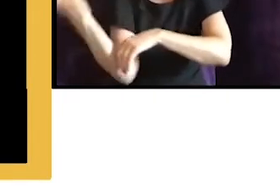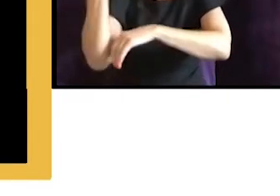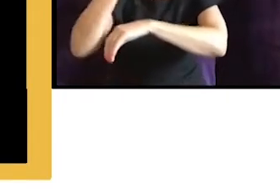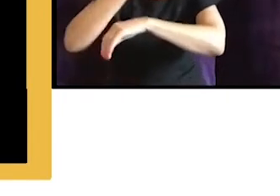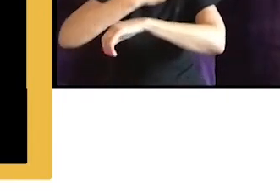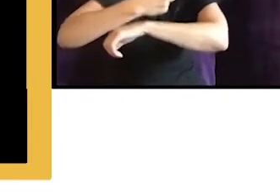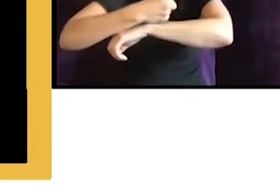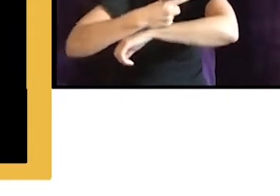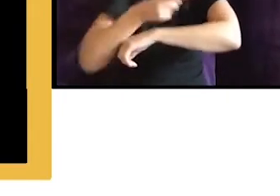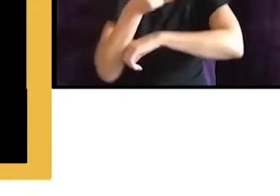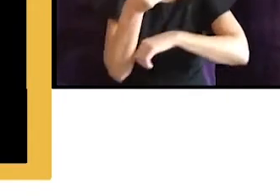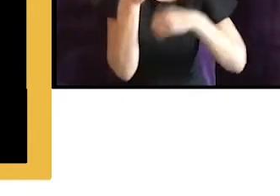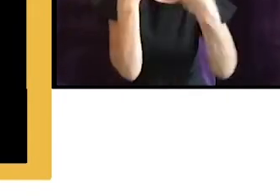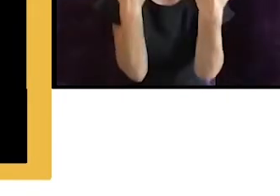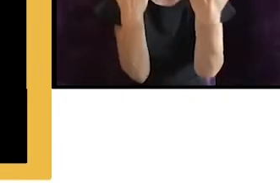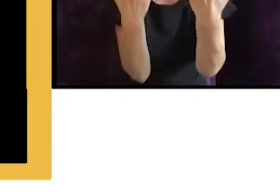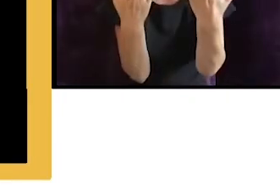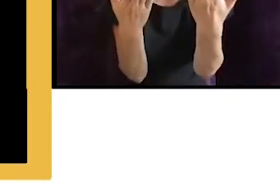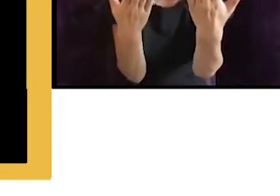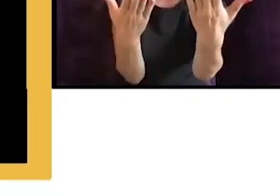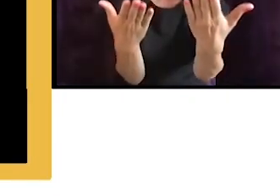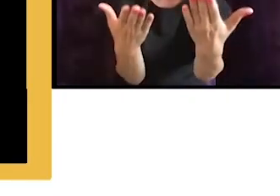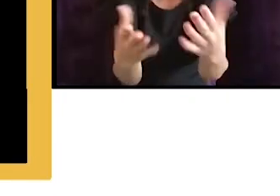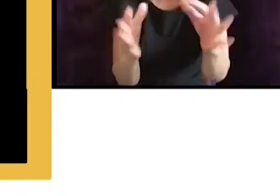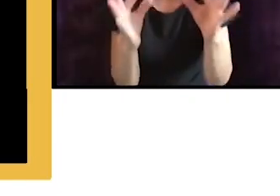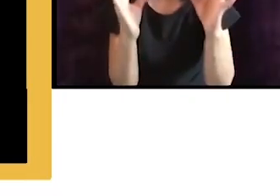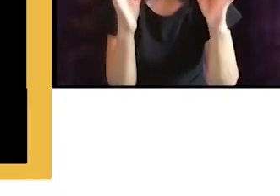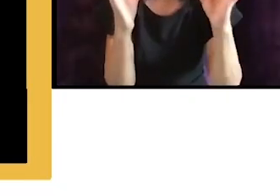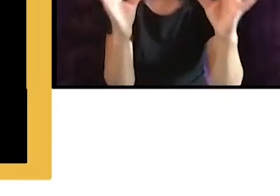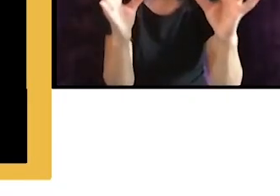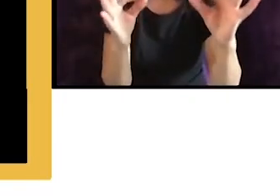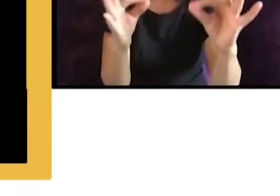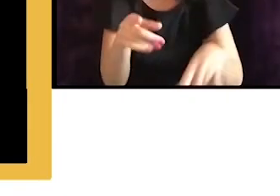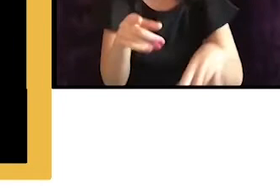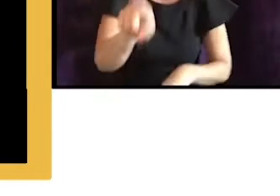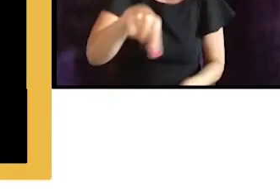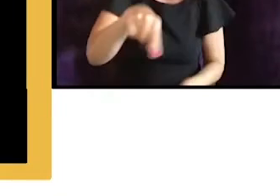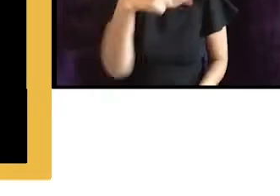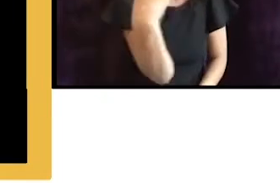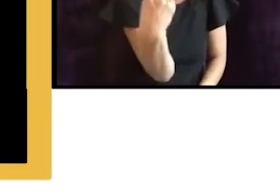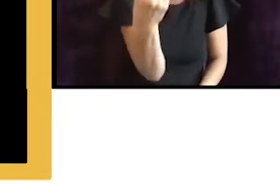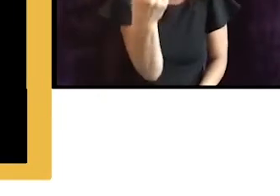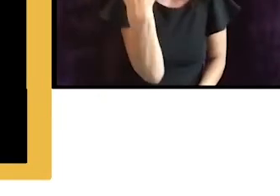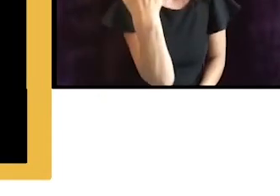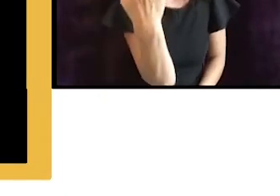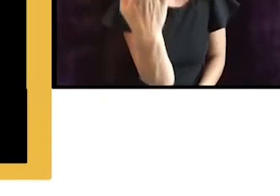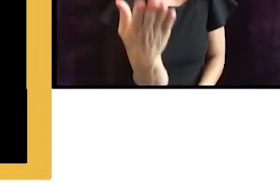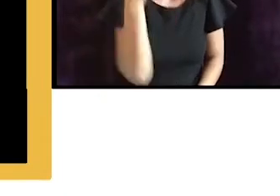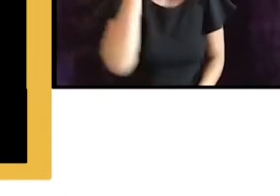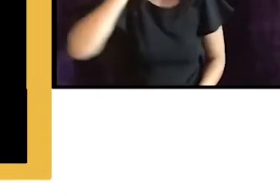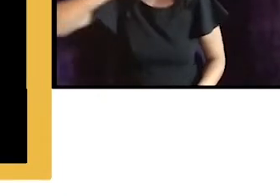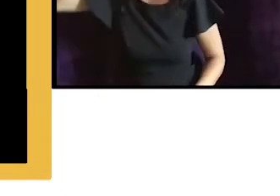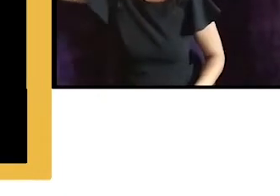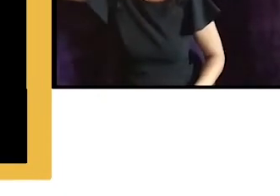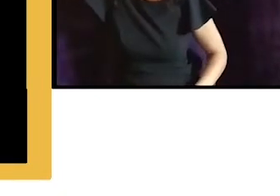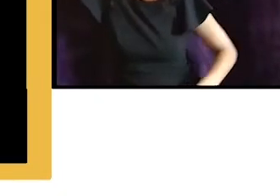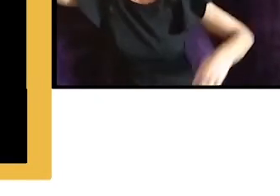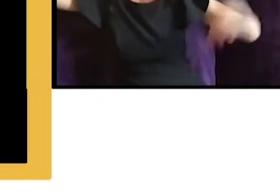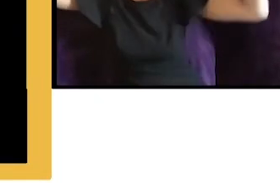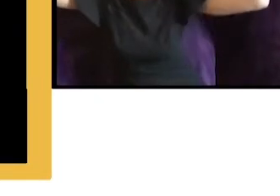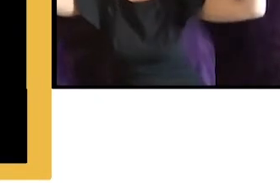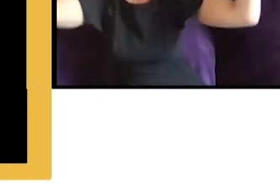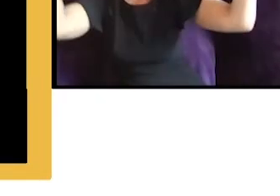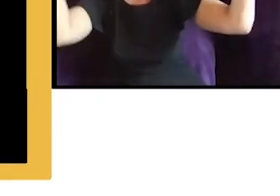Night and day, you are the one. Only you beneath the moon